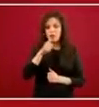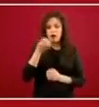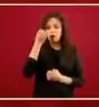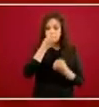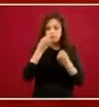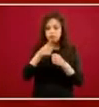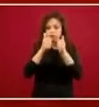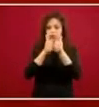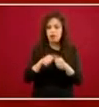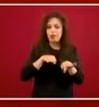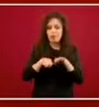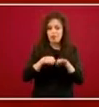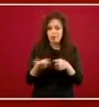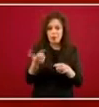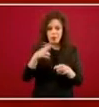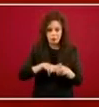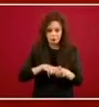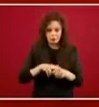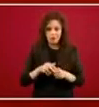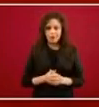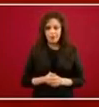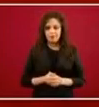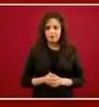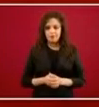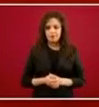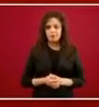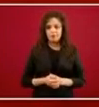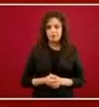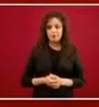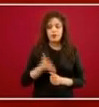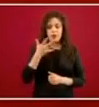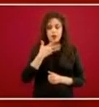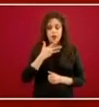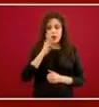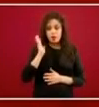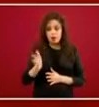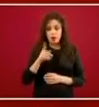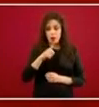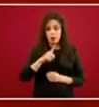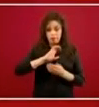including those that are specializing, they do not have a